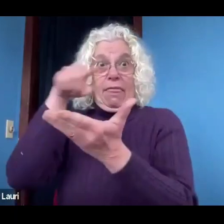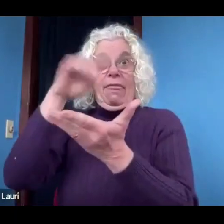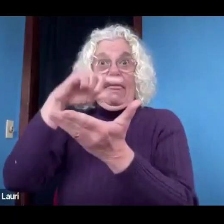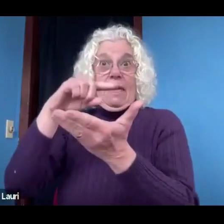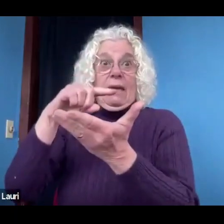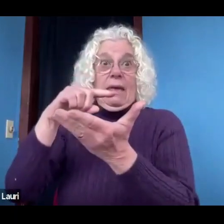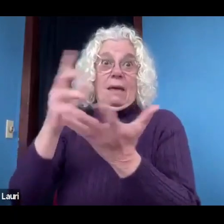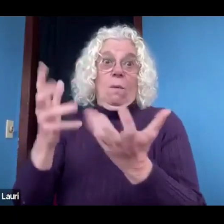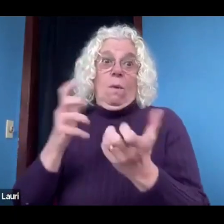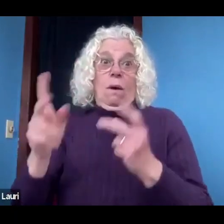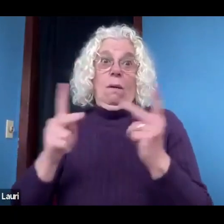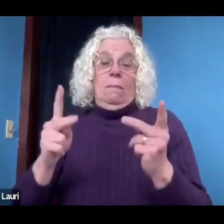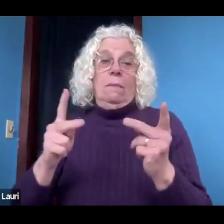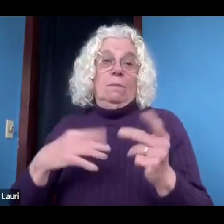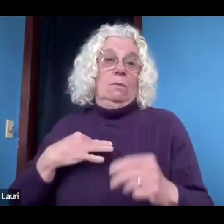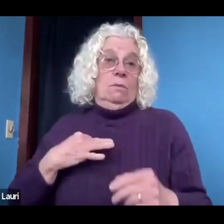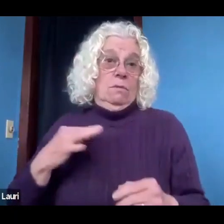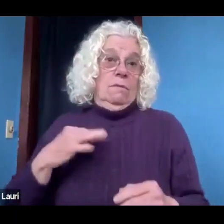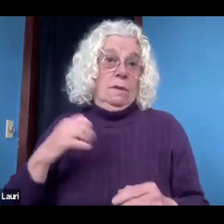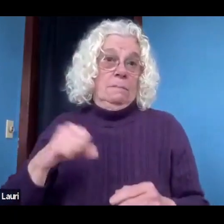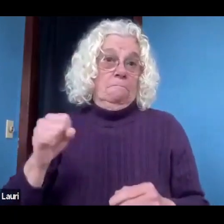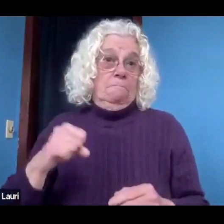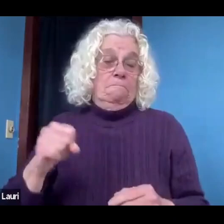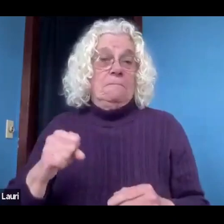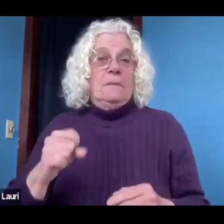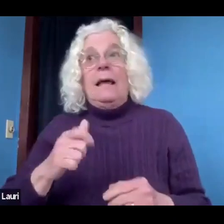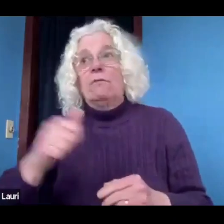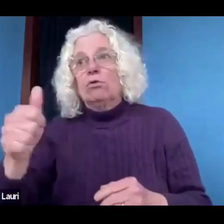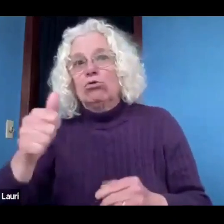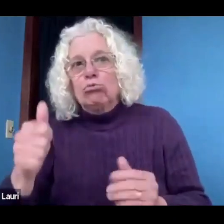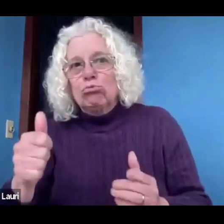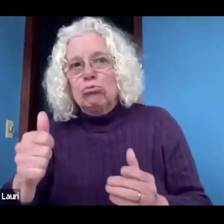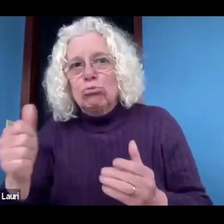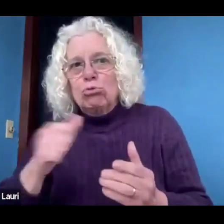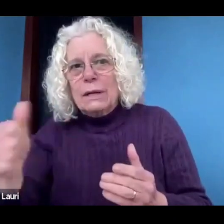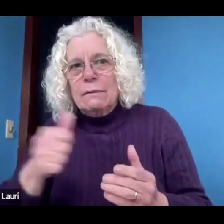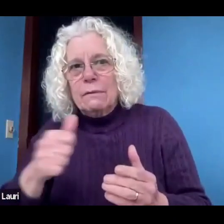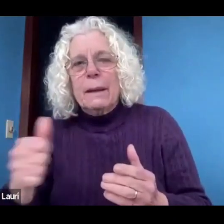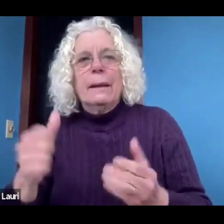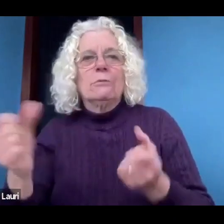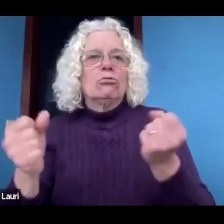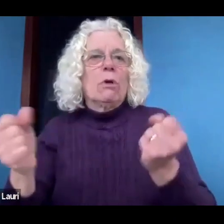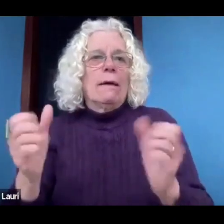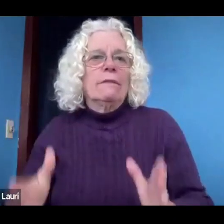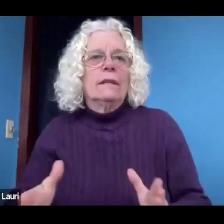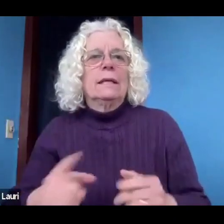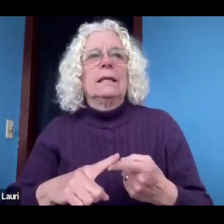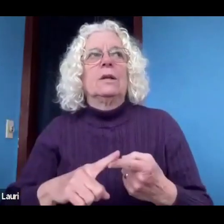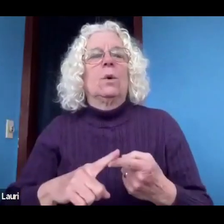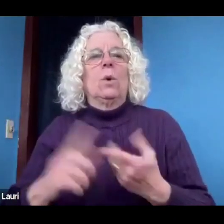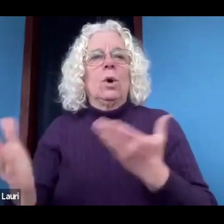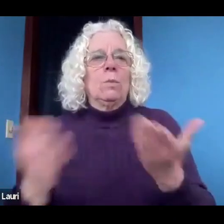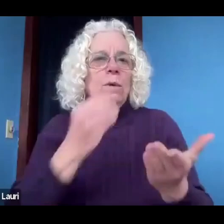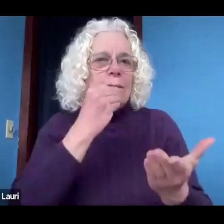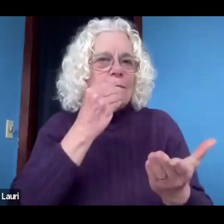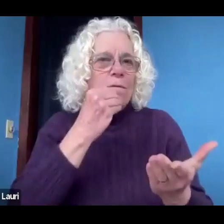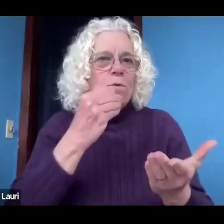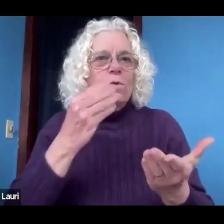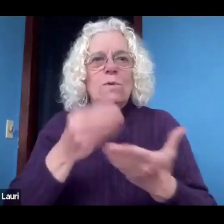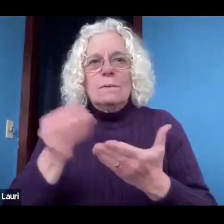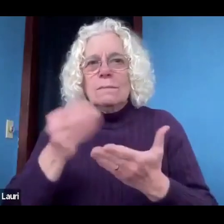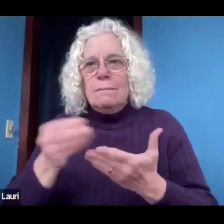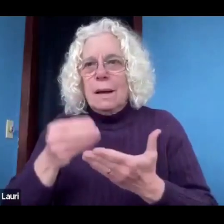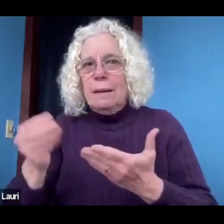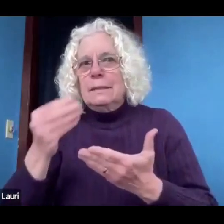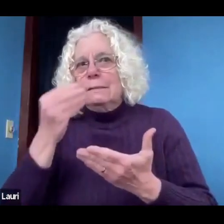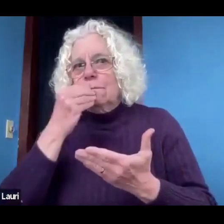organizations accept volunteers in their volunteer driver programs or home visiting programs or grocery delivery programs. And it can really